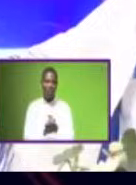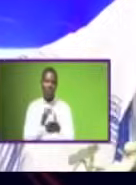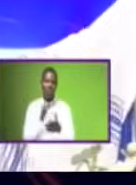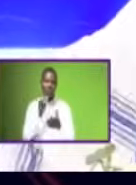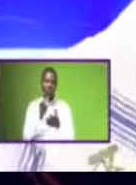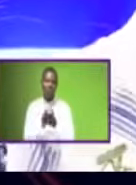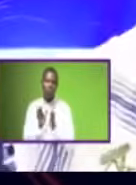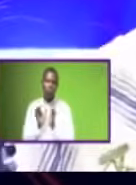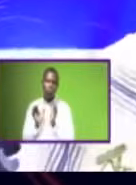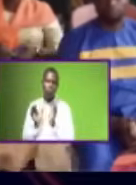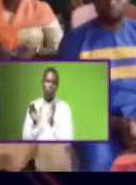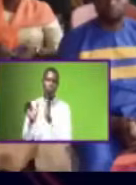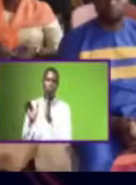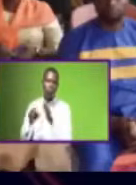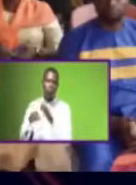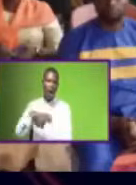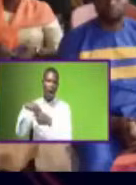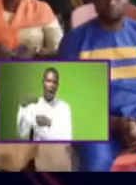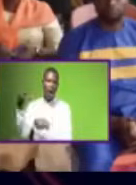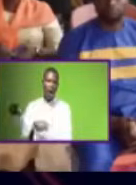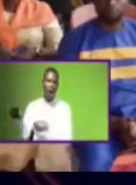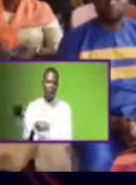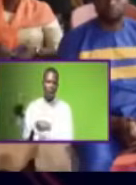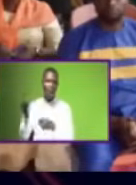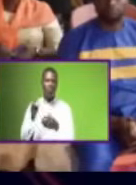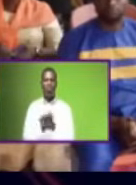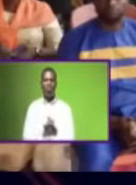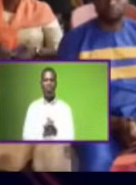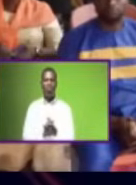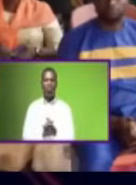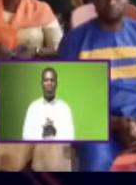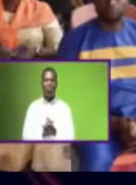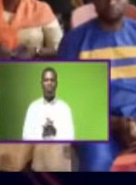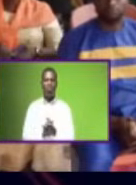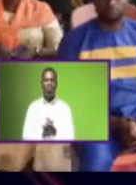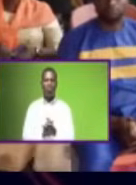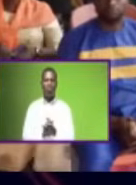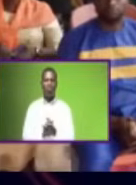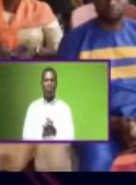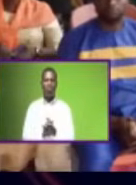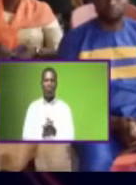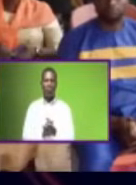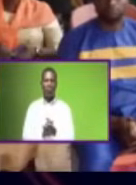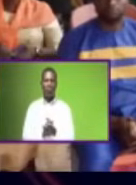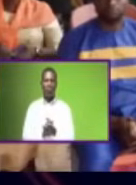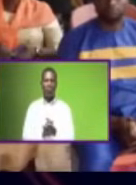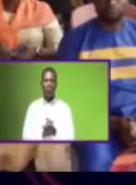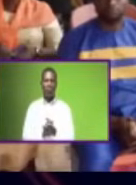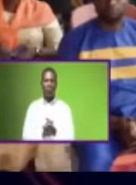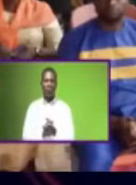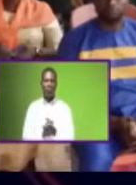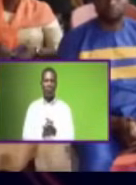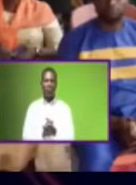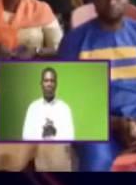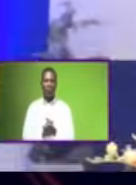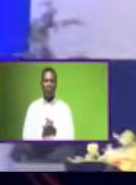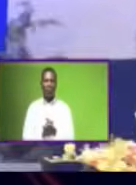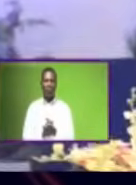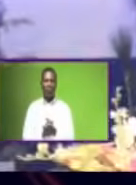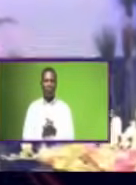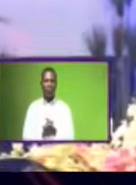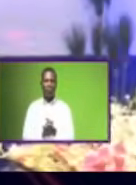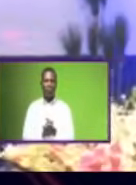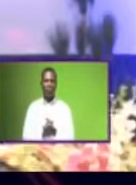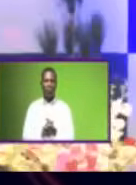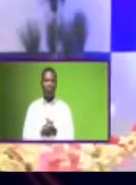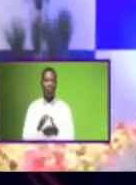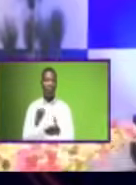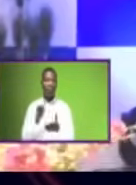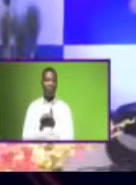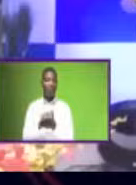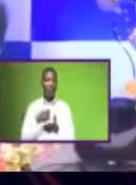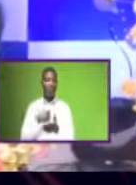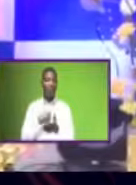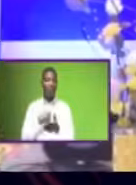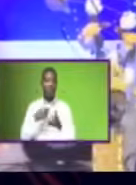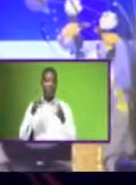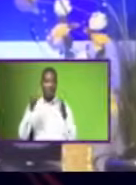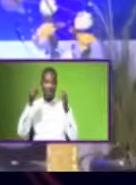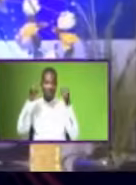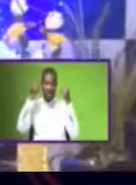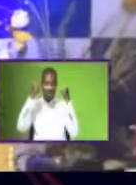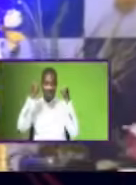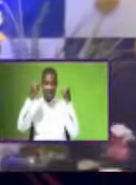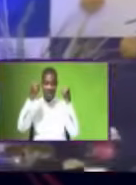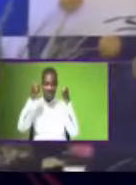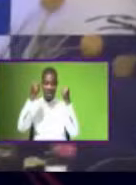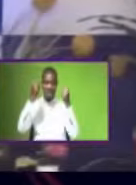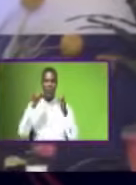So that no form of threats and intimidation will push you aside. This shows why